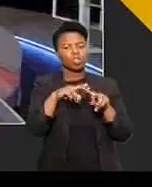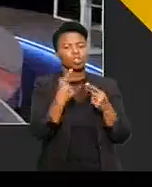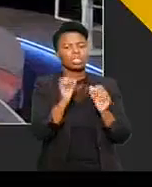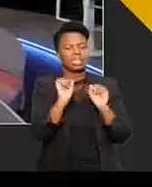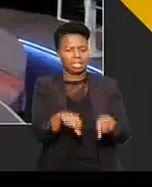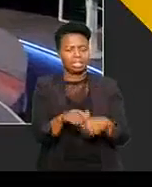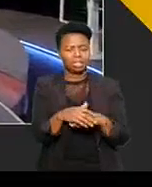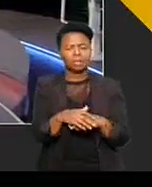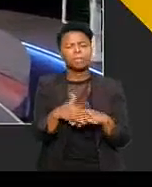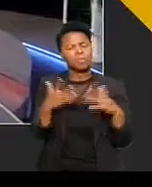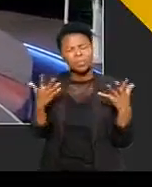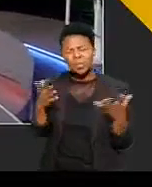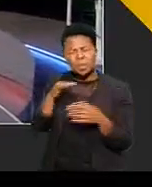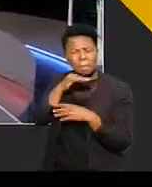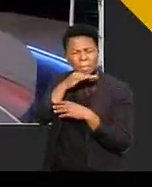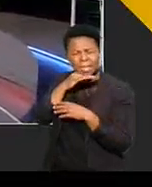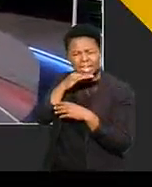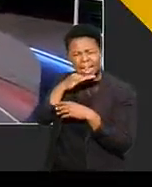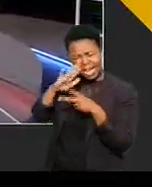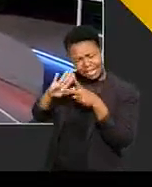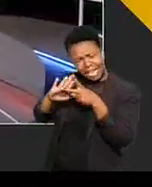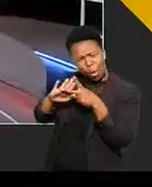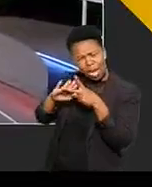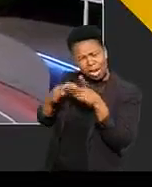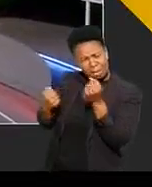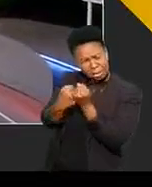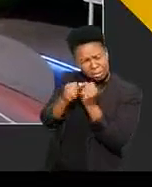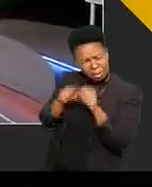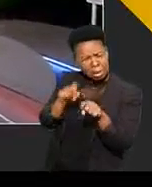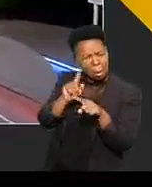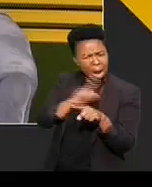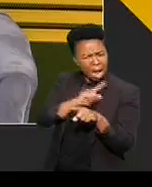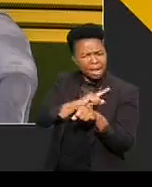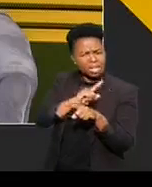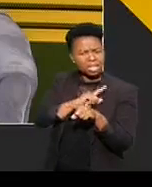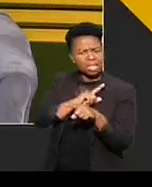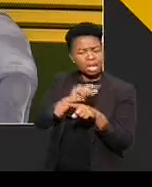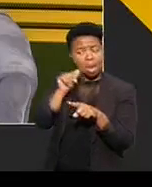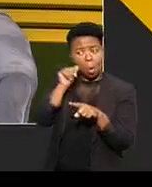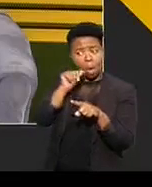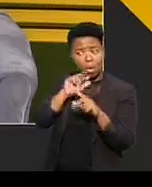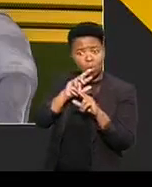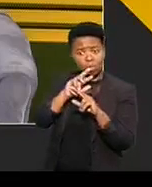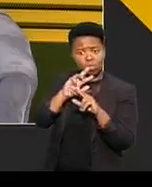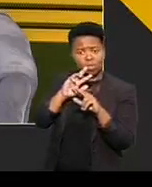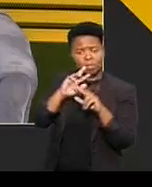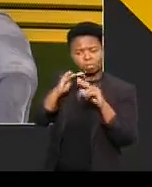they come in almost like a secondary support, because I can assume when we start to relax the